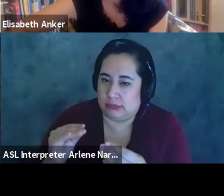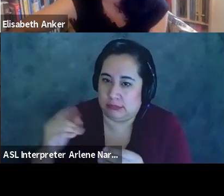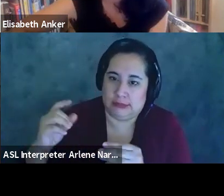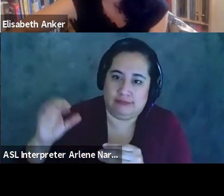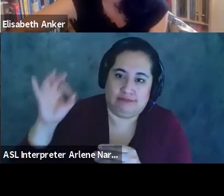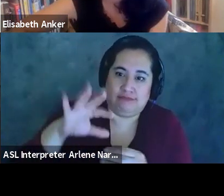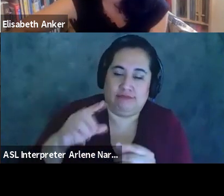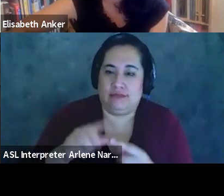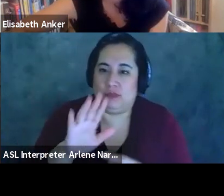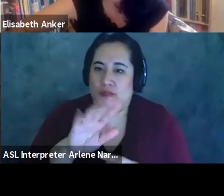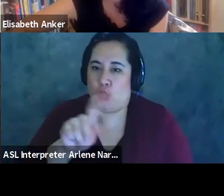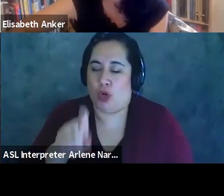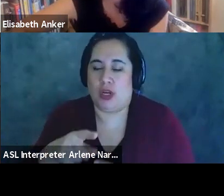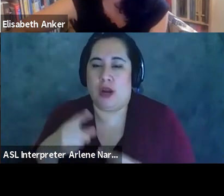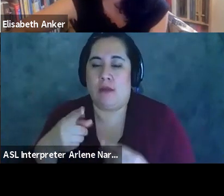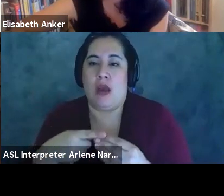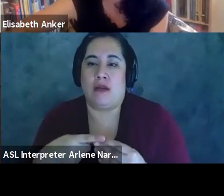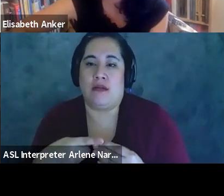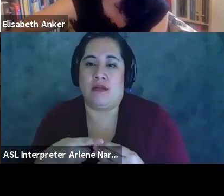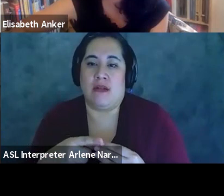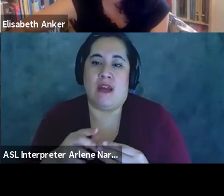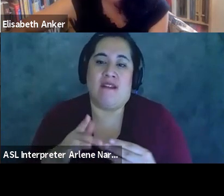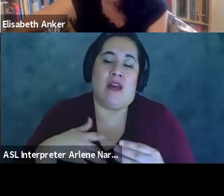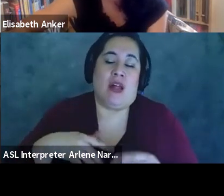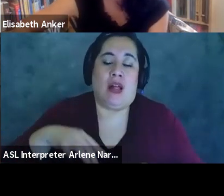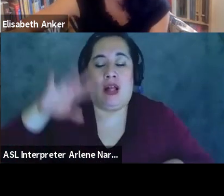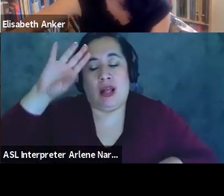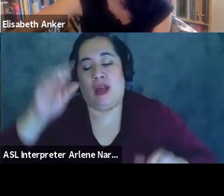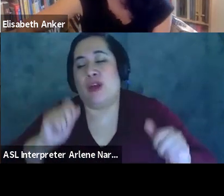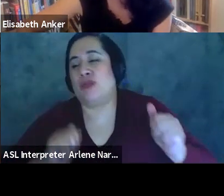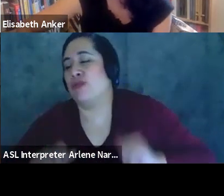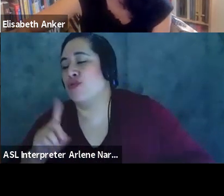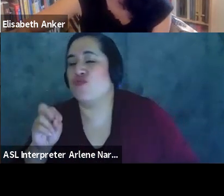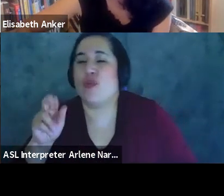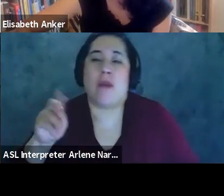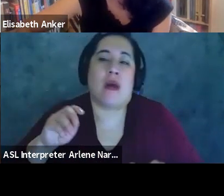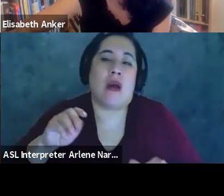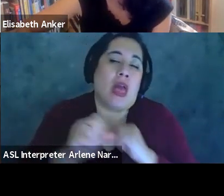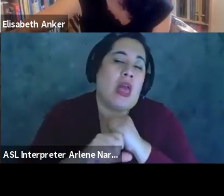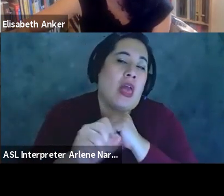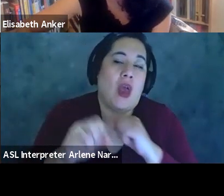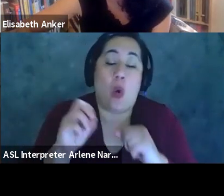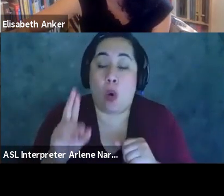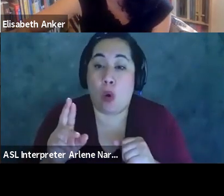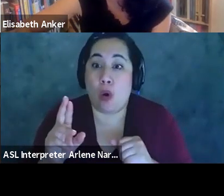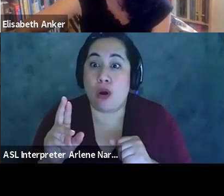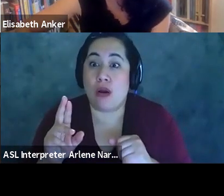contribute to the question around whether it's melodrama, whether it's the